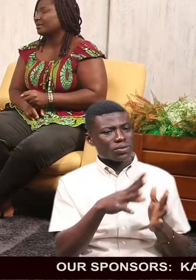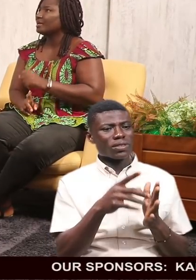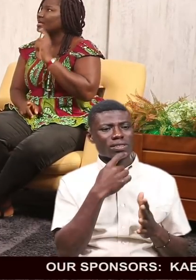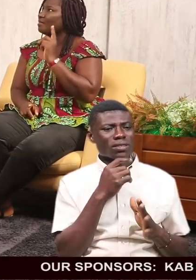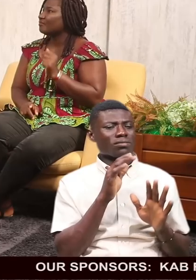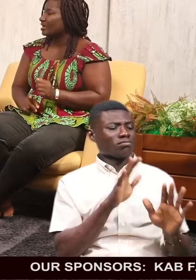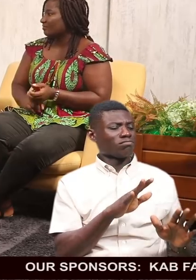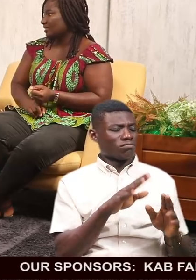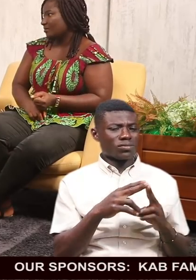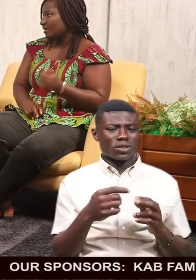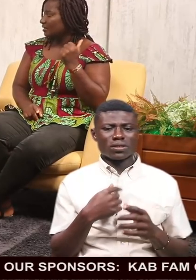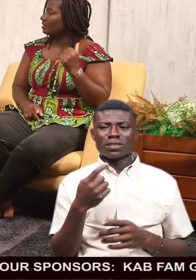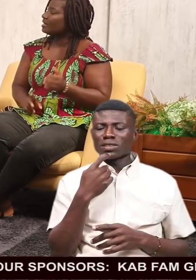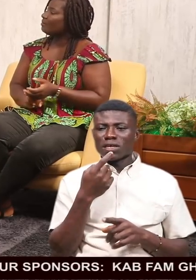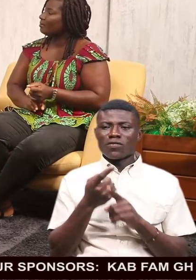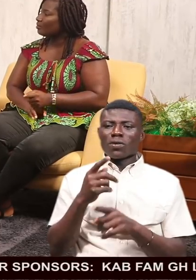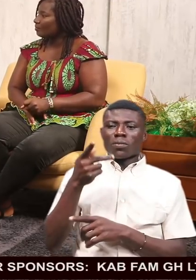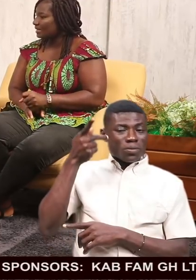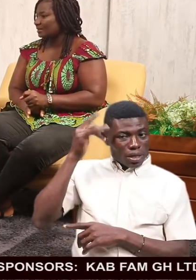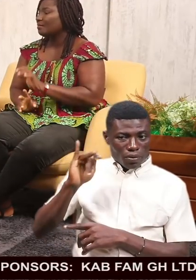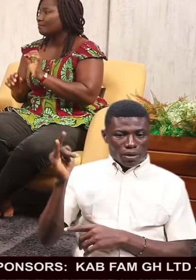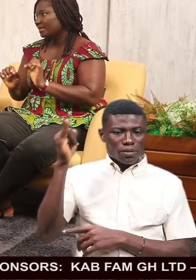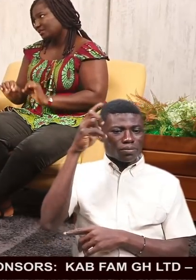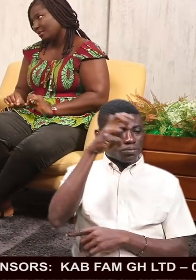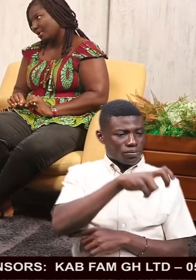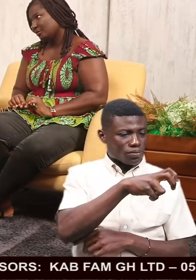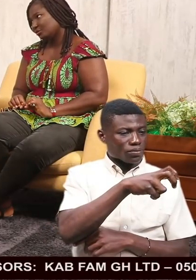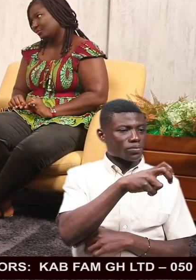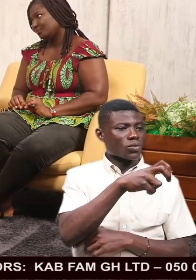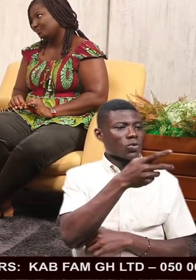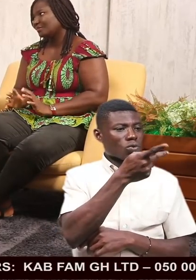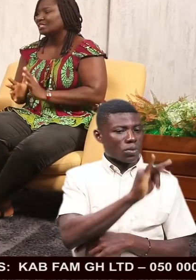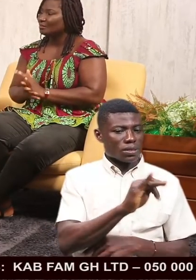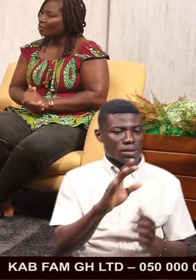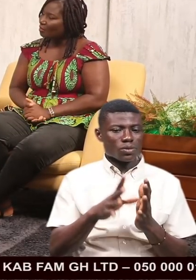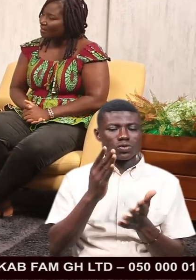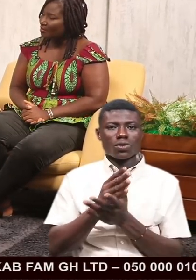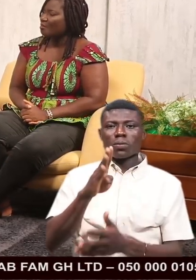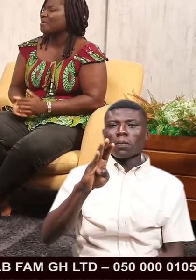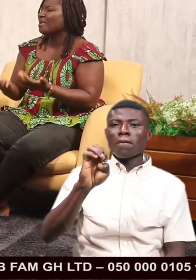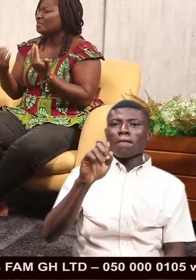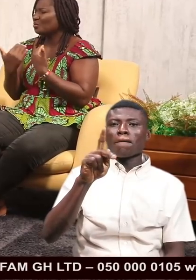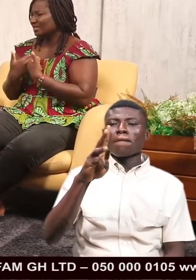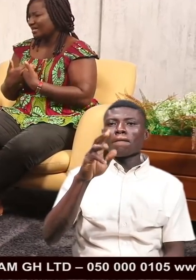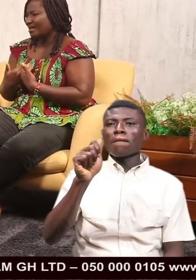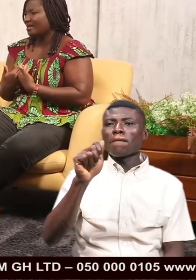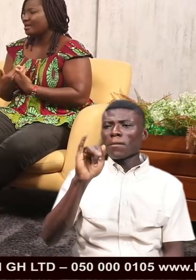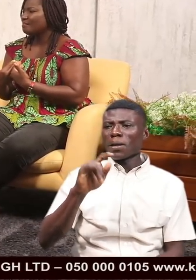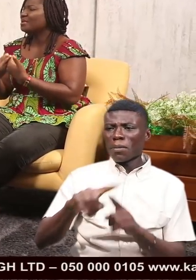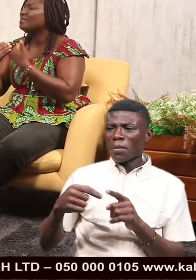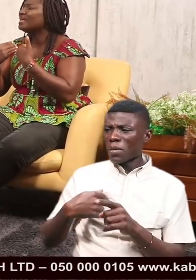sebra na mafuka fita kwade na mabakuma se mesi be kwai nso ti me kome maami o ba me maami hu